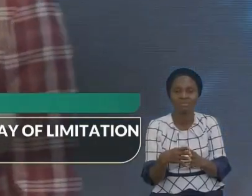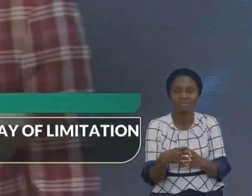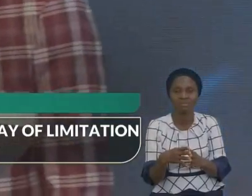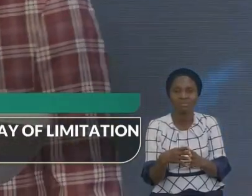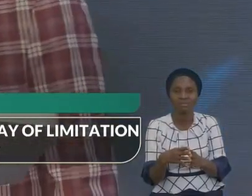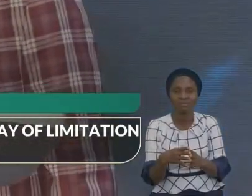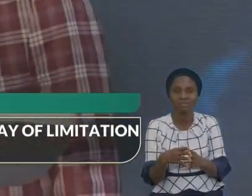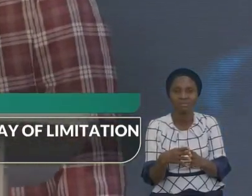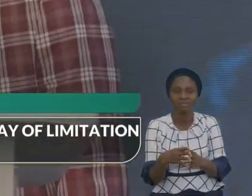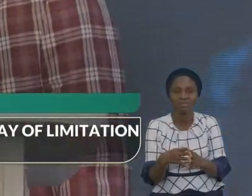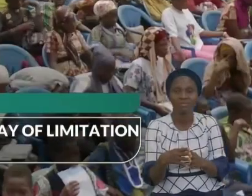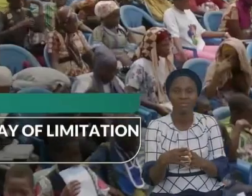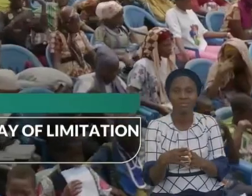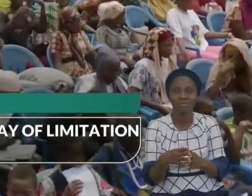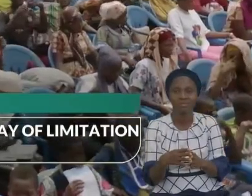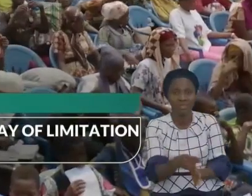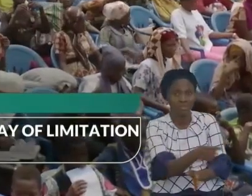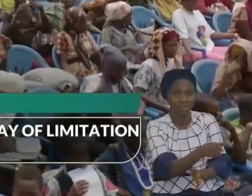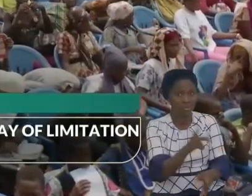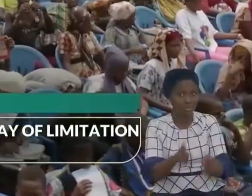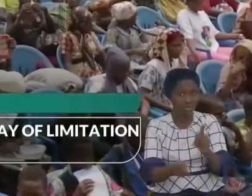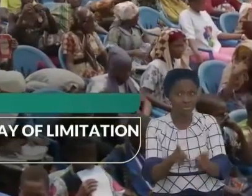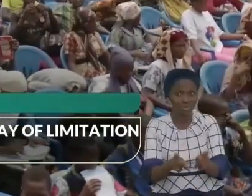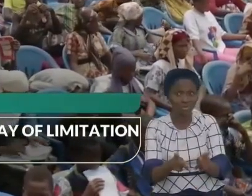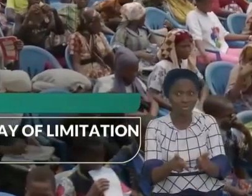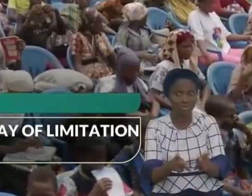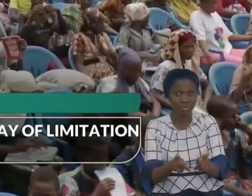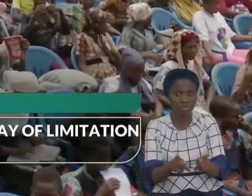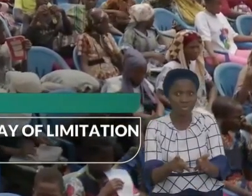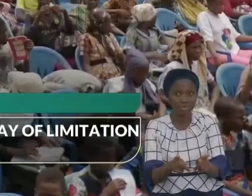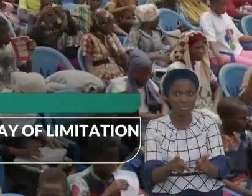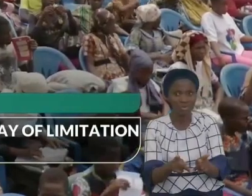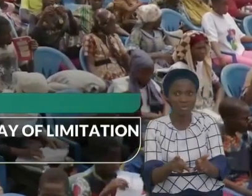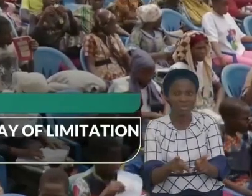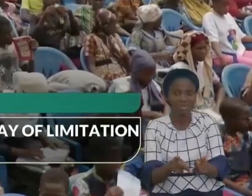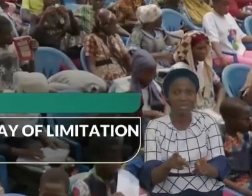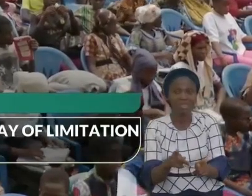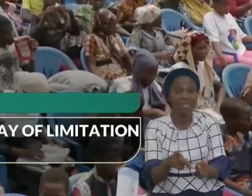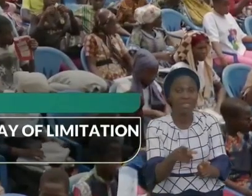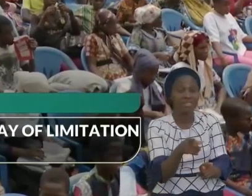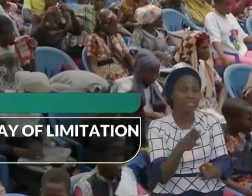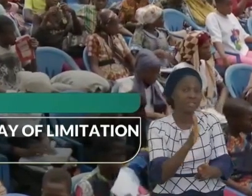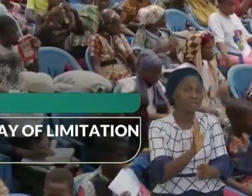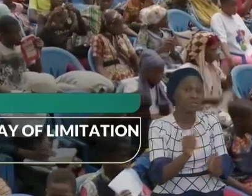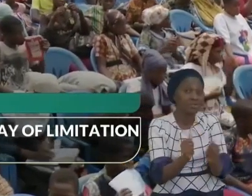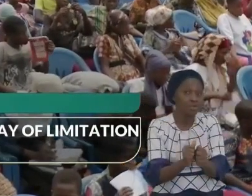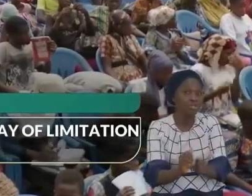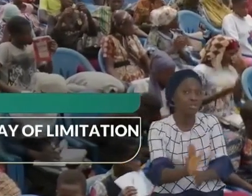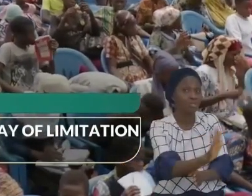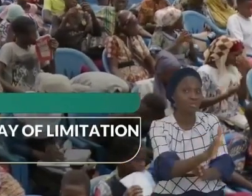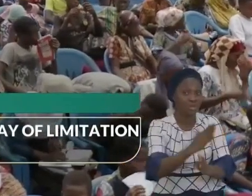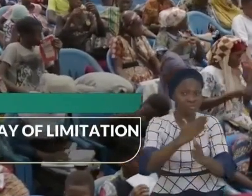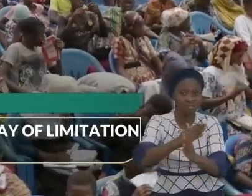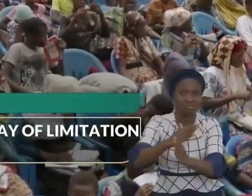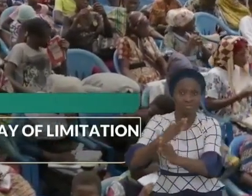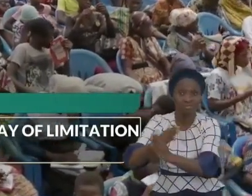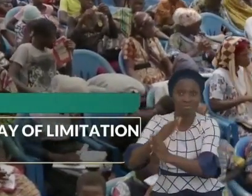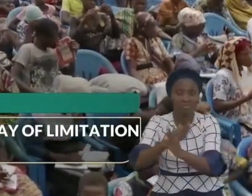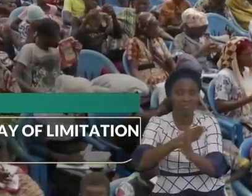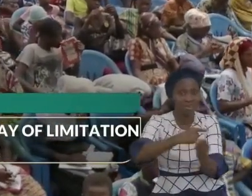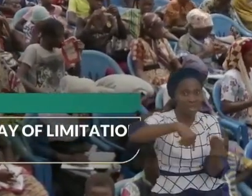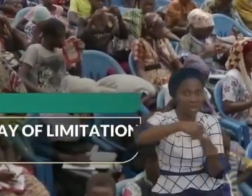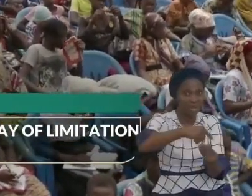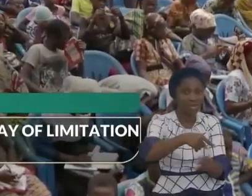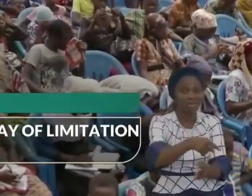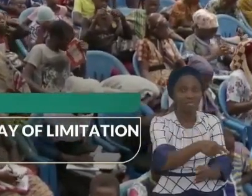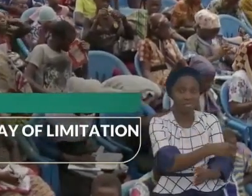etched around, and it's like thorns, the wall of thorns. They